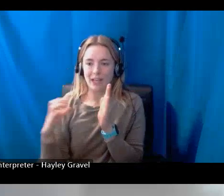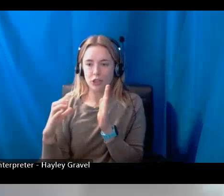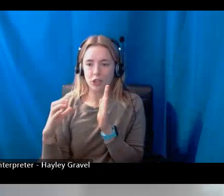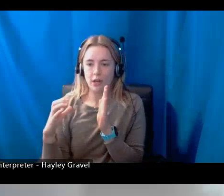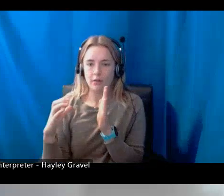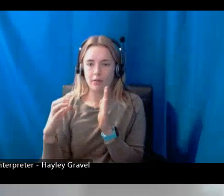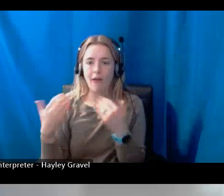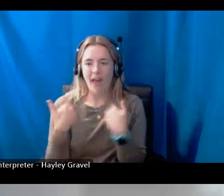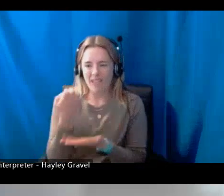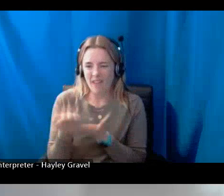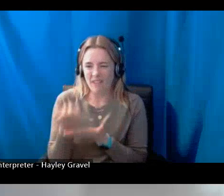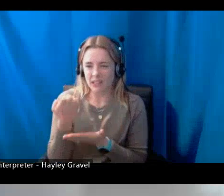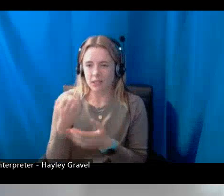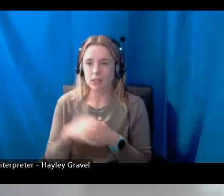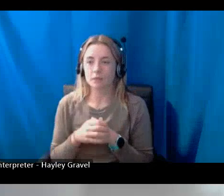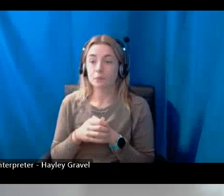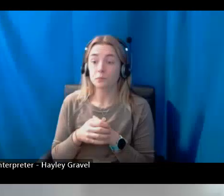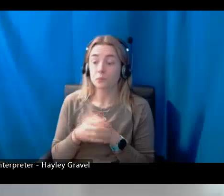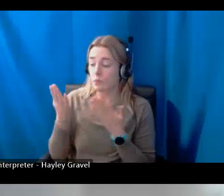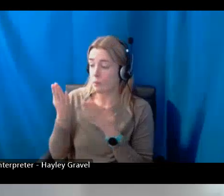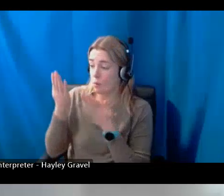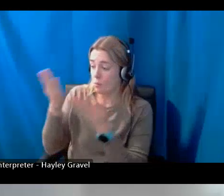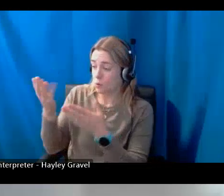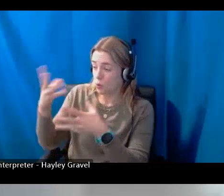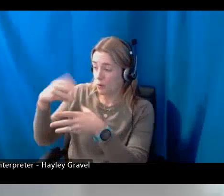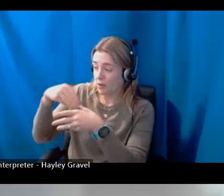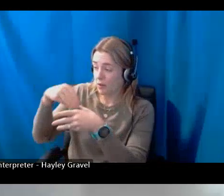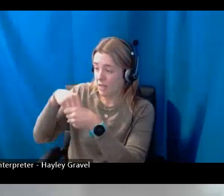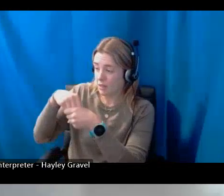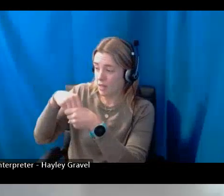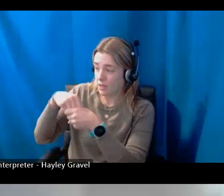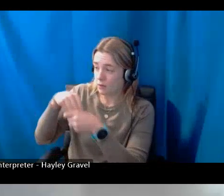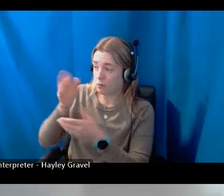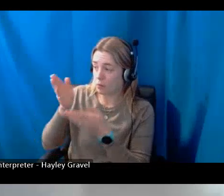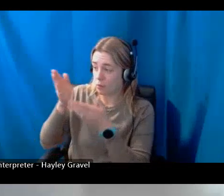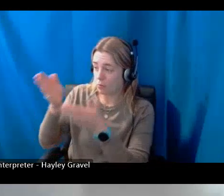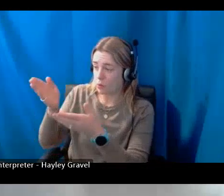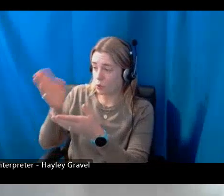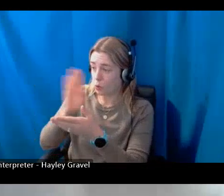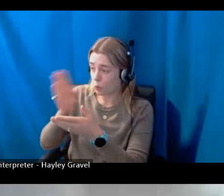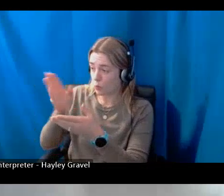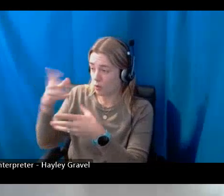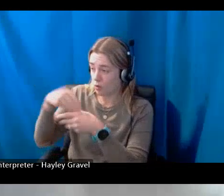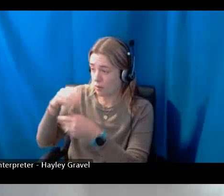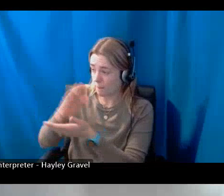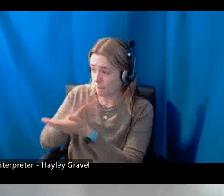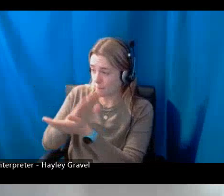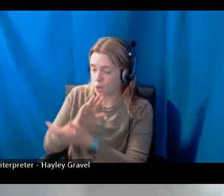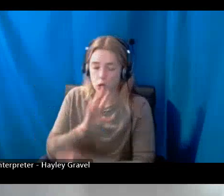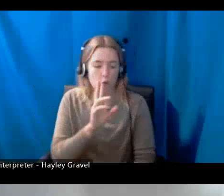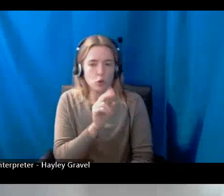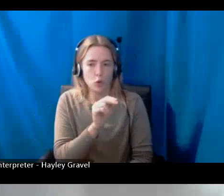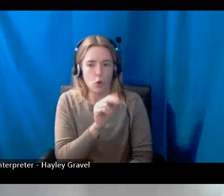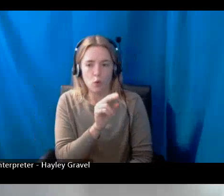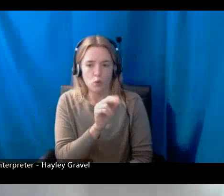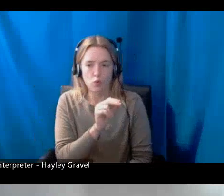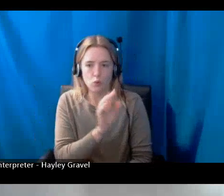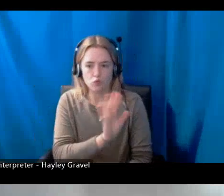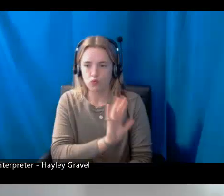The proposal will also be part of the final paper, like of the whole thing? No, Mm-mm. that is completely